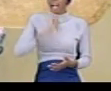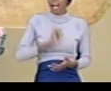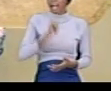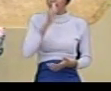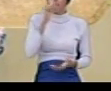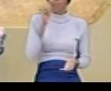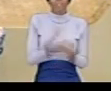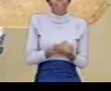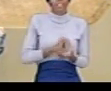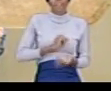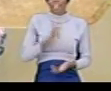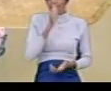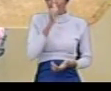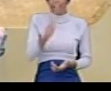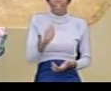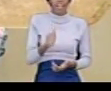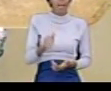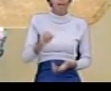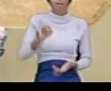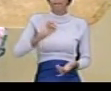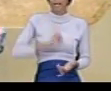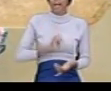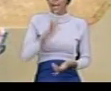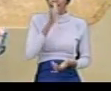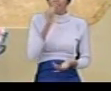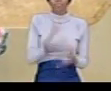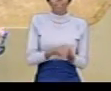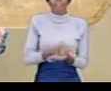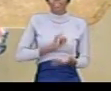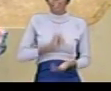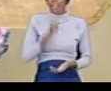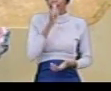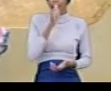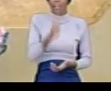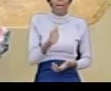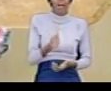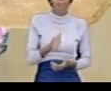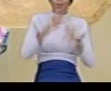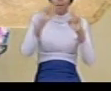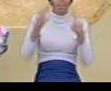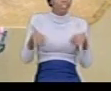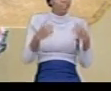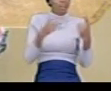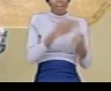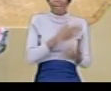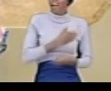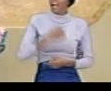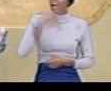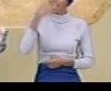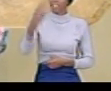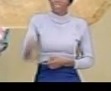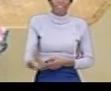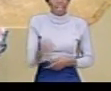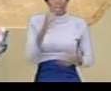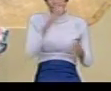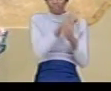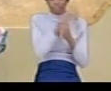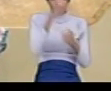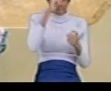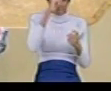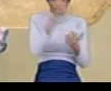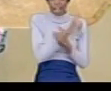am, I am that I am, I am that I am. Go and